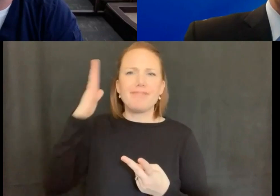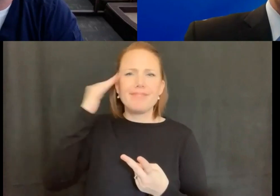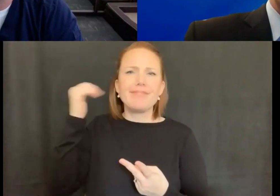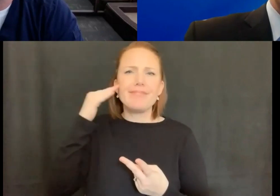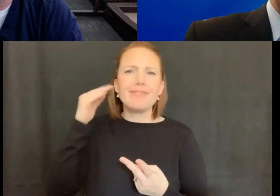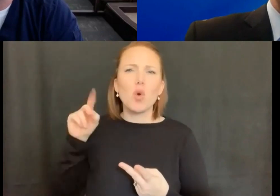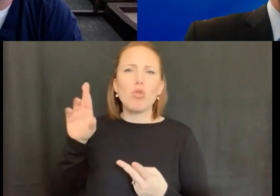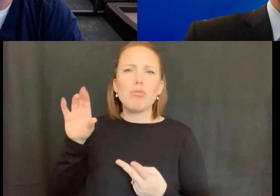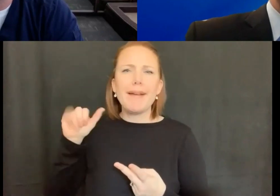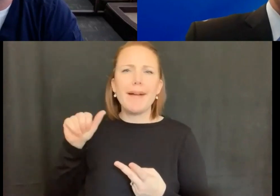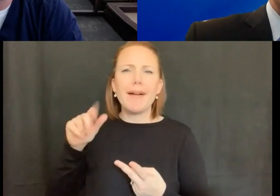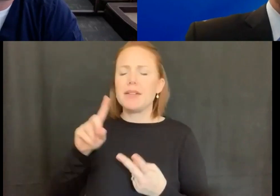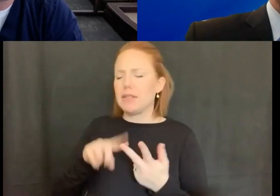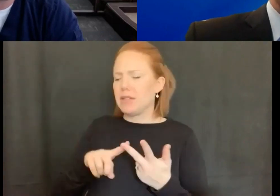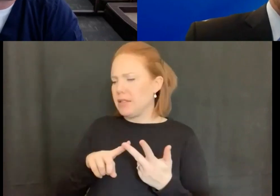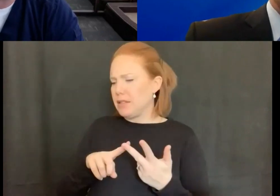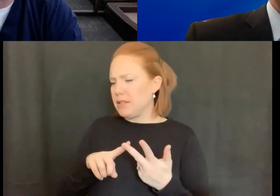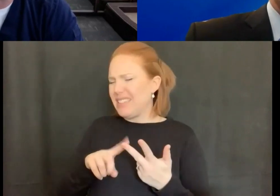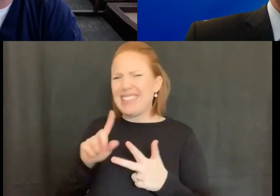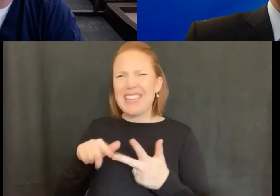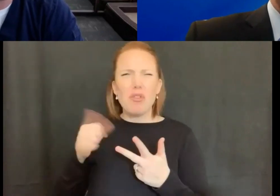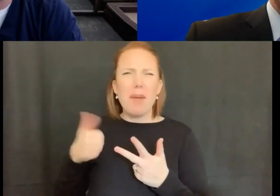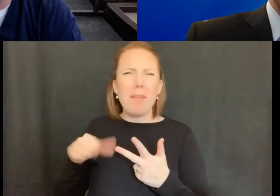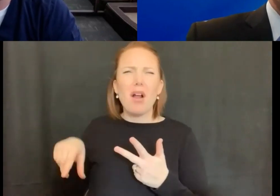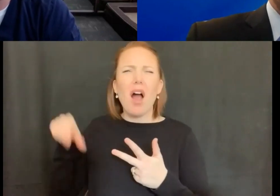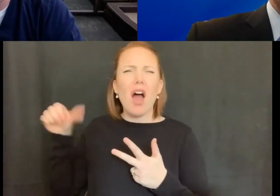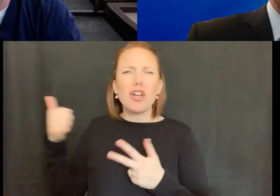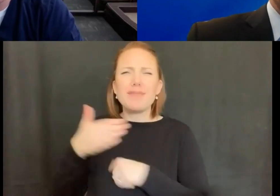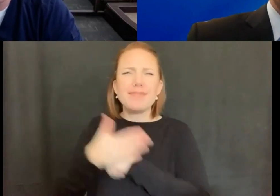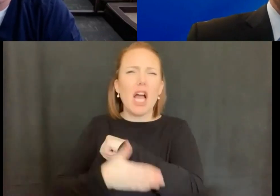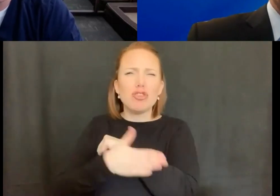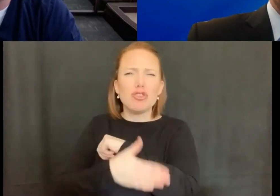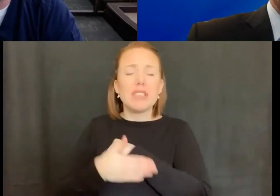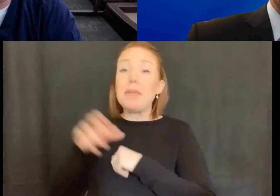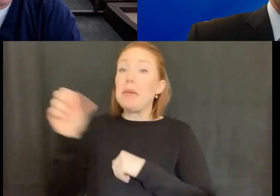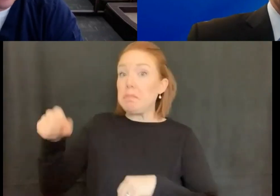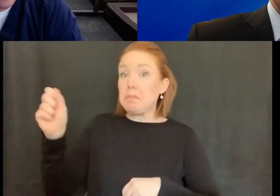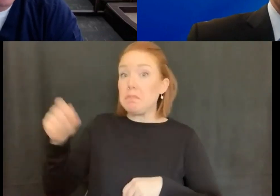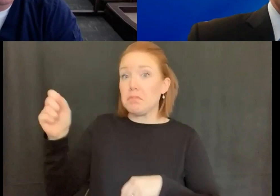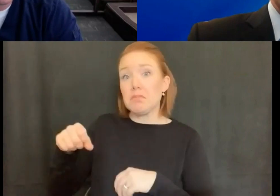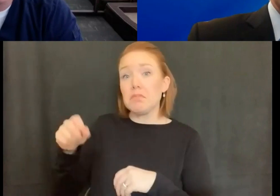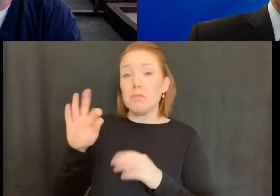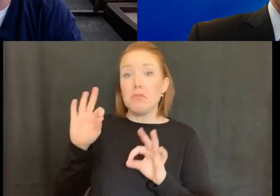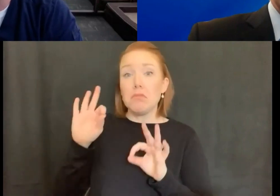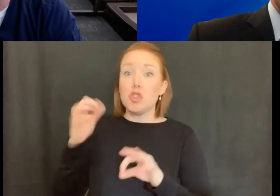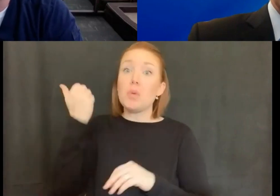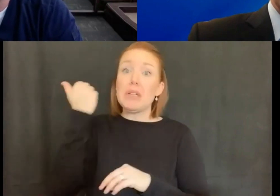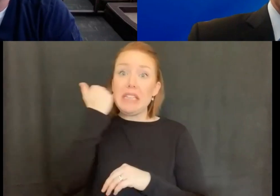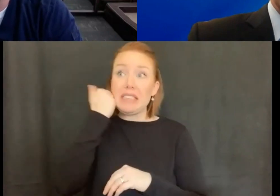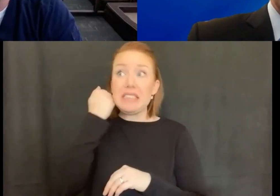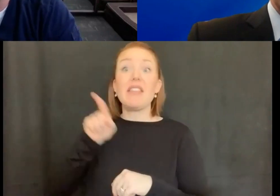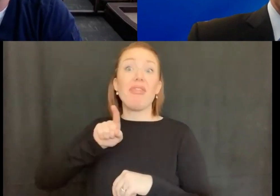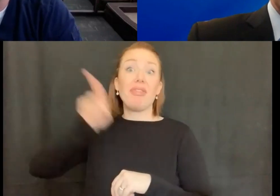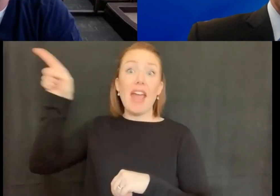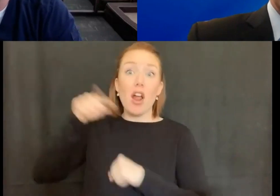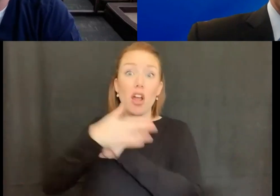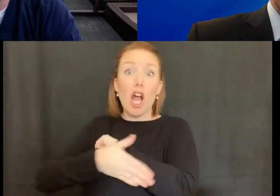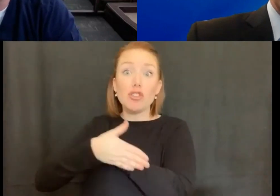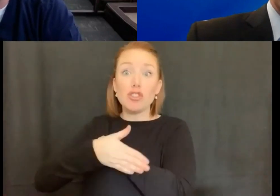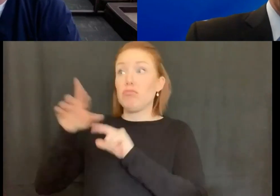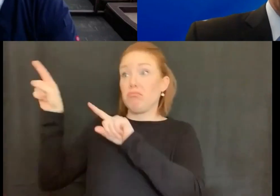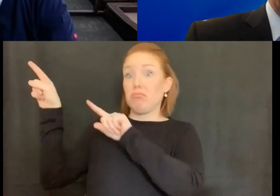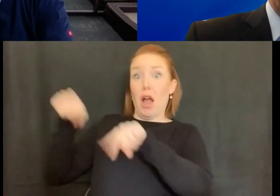and I forget where the other ones had practiced. But you know, that's a nice way to get licensed and here in the